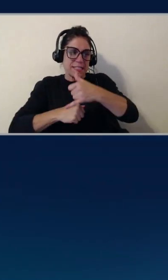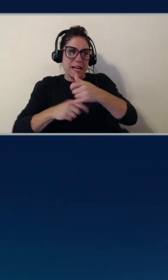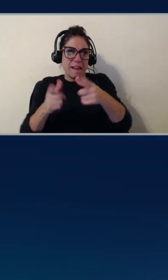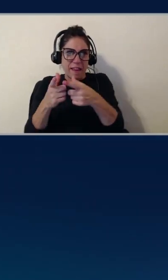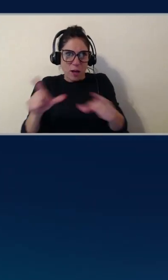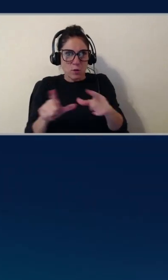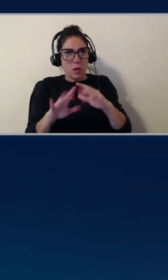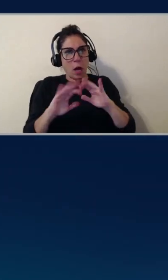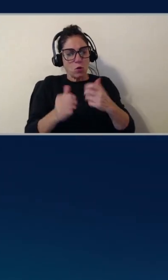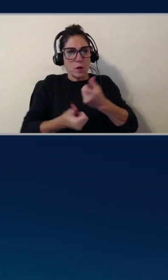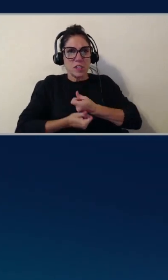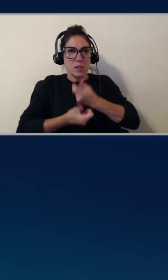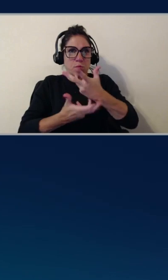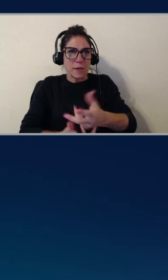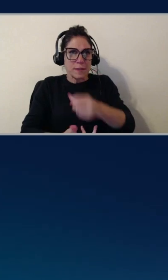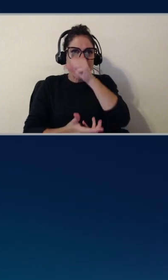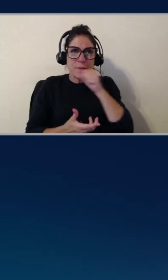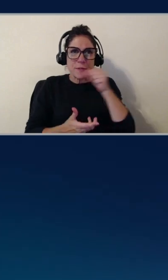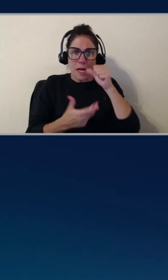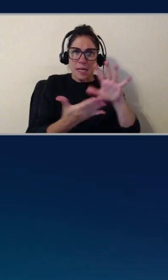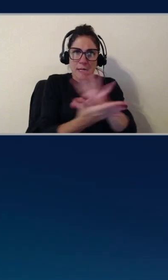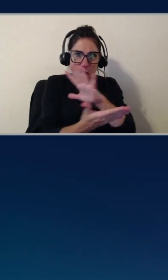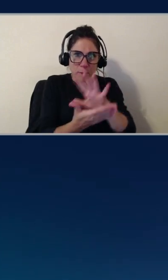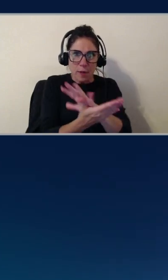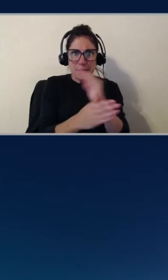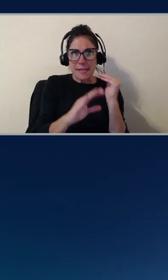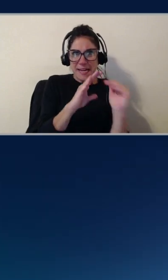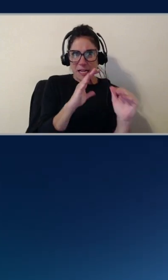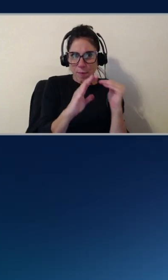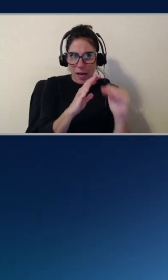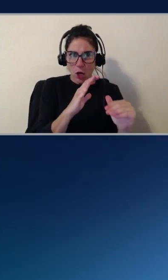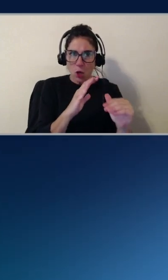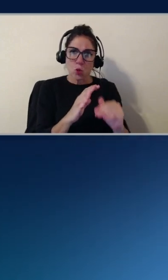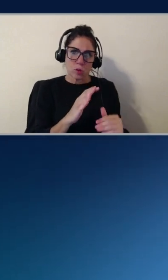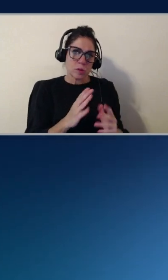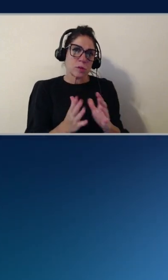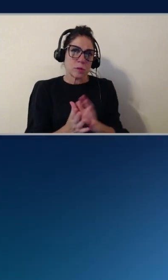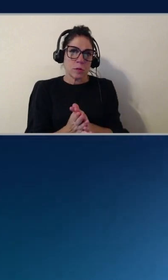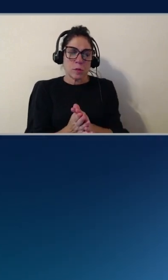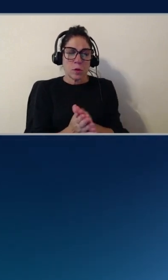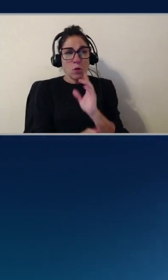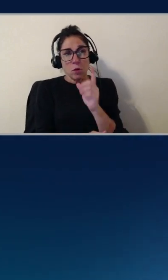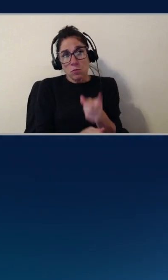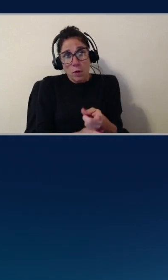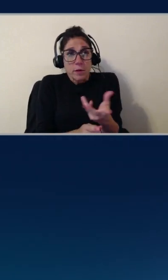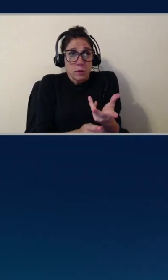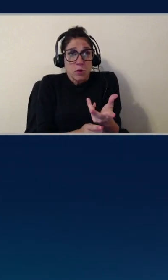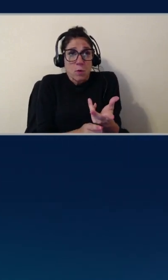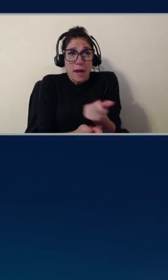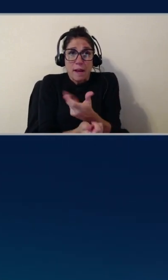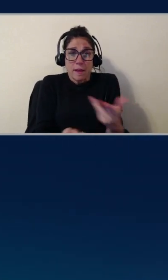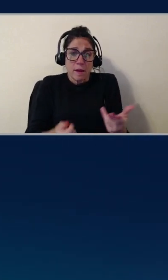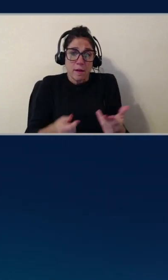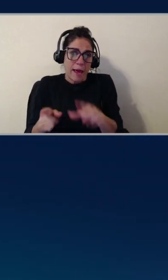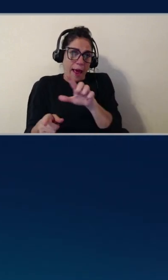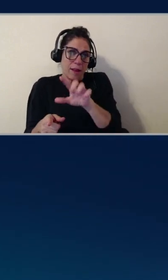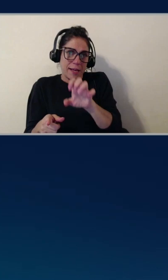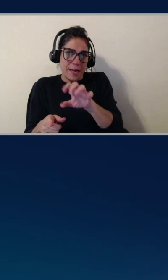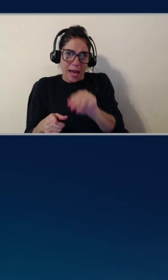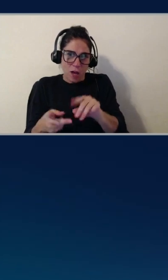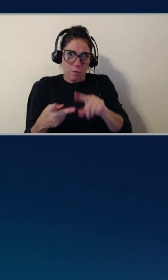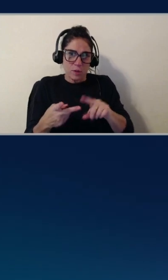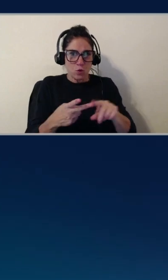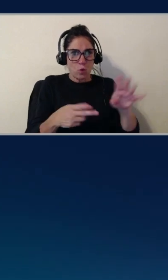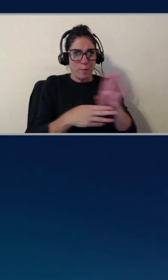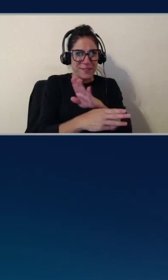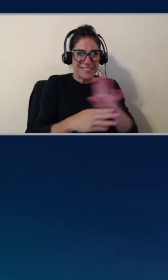of the famous Amazon documents and emails and so on, That's prepare amazing. their documents, right? So there's anything from aliens to a business